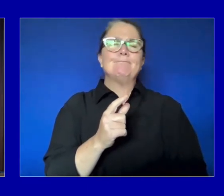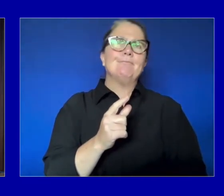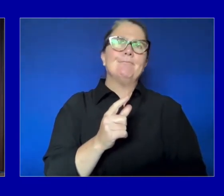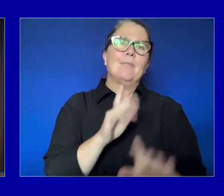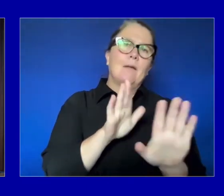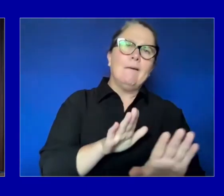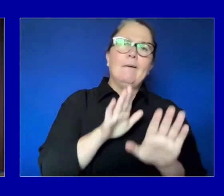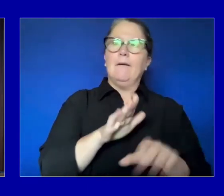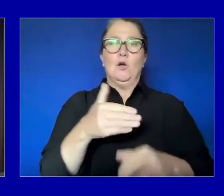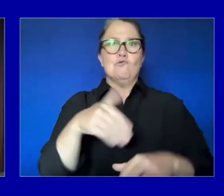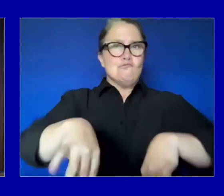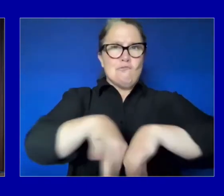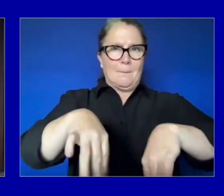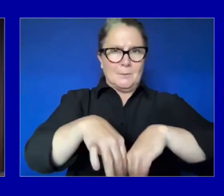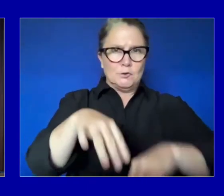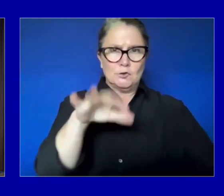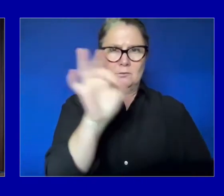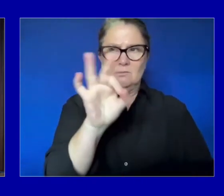earth.